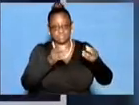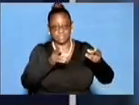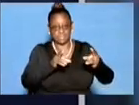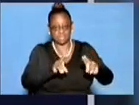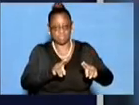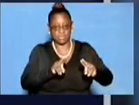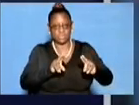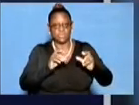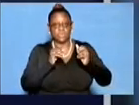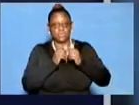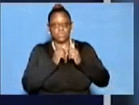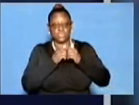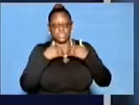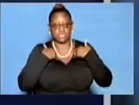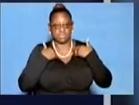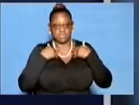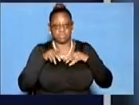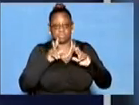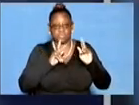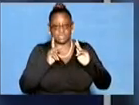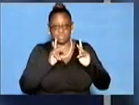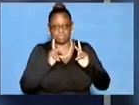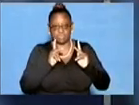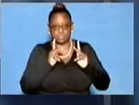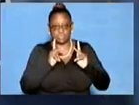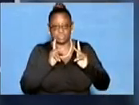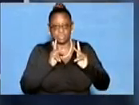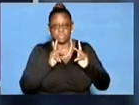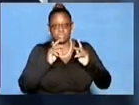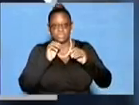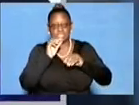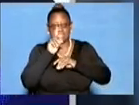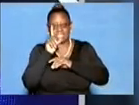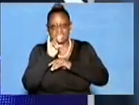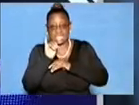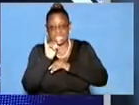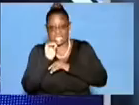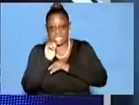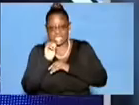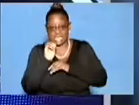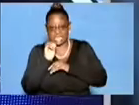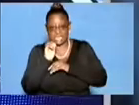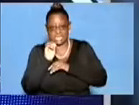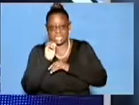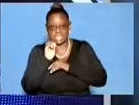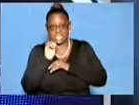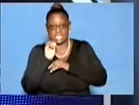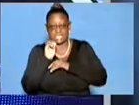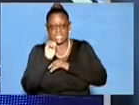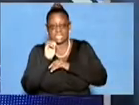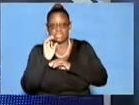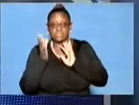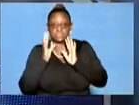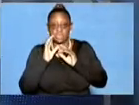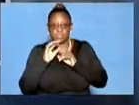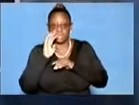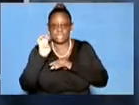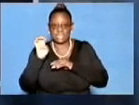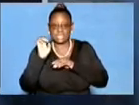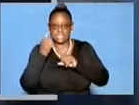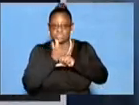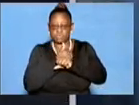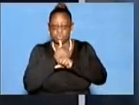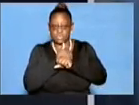with Yamacraw Member of Parliament and Environment State Minister, the Honorable Zane Lightbourne, identifying the possibility of esports summer